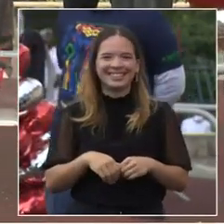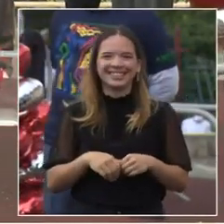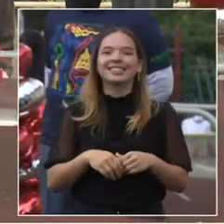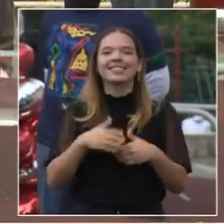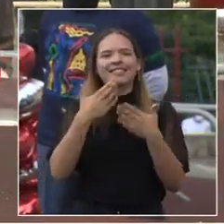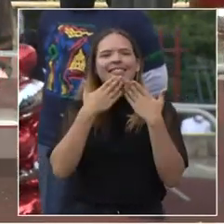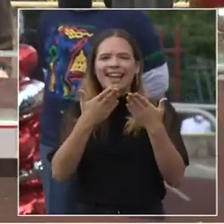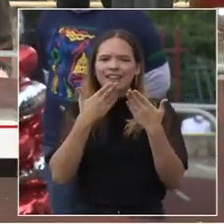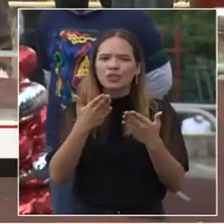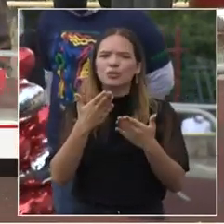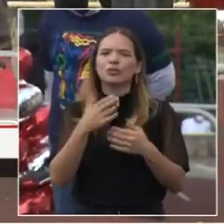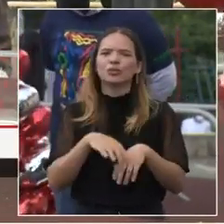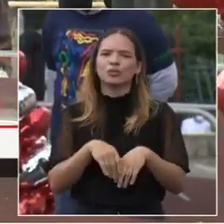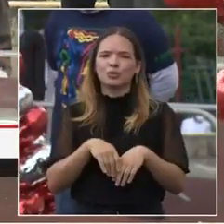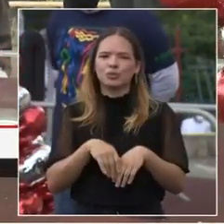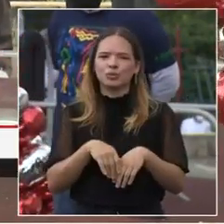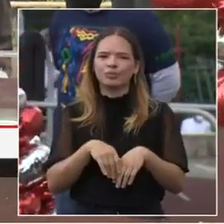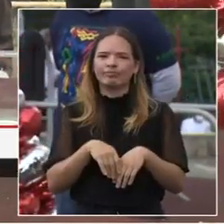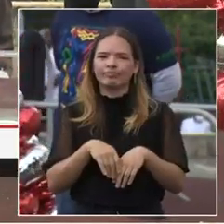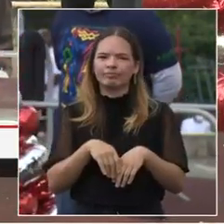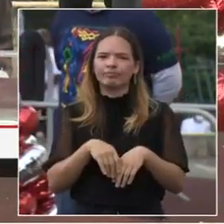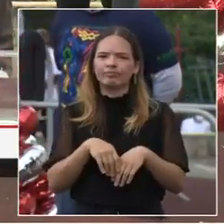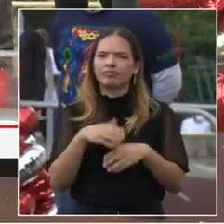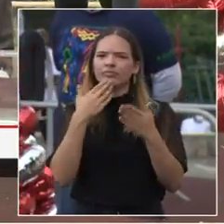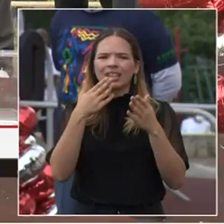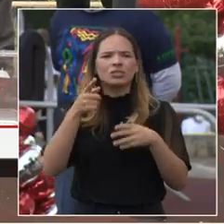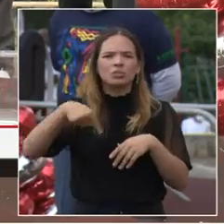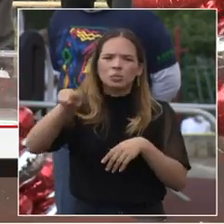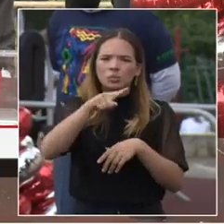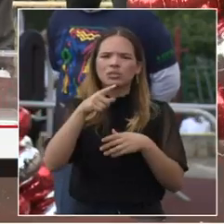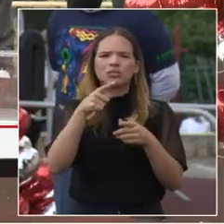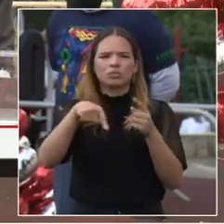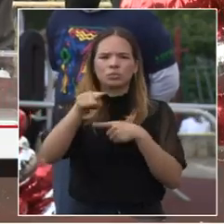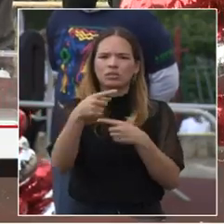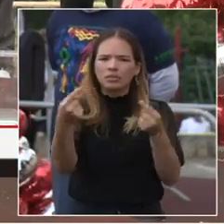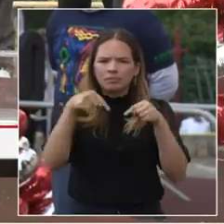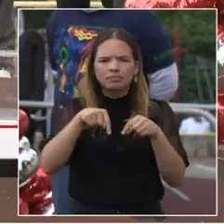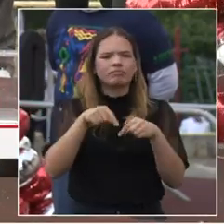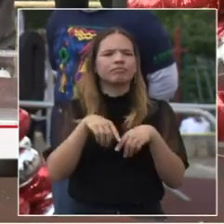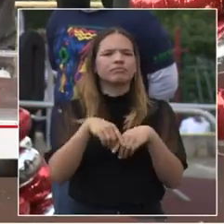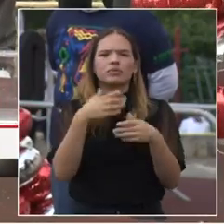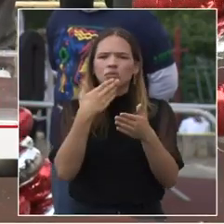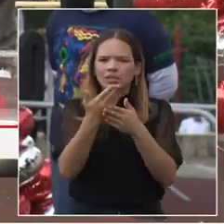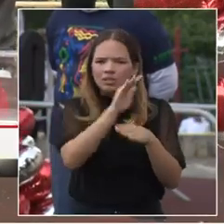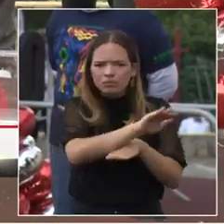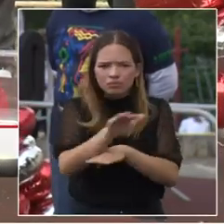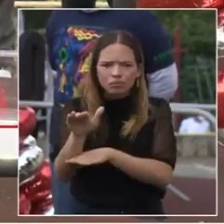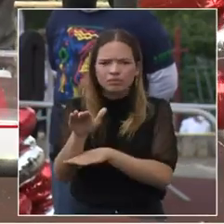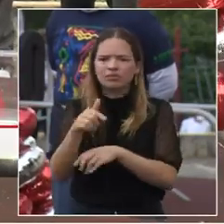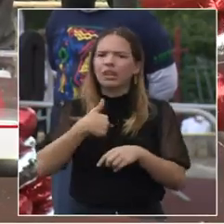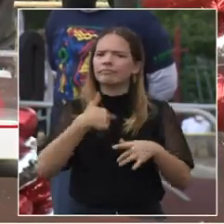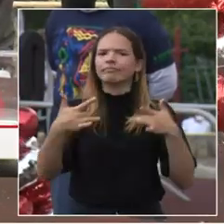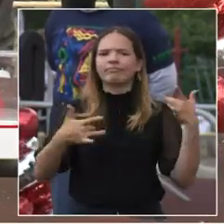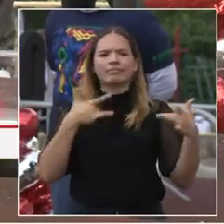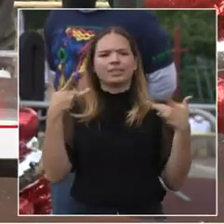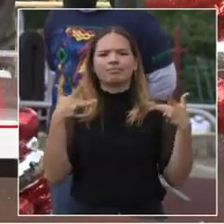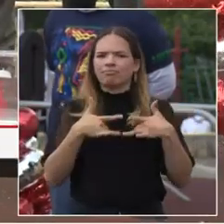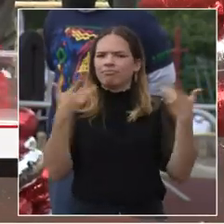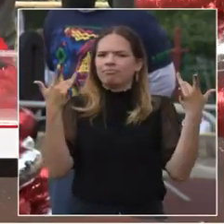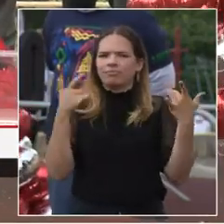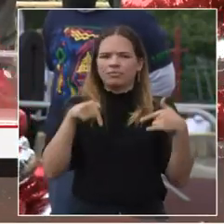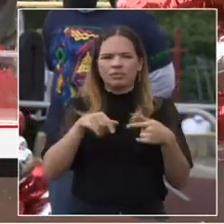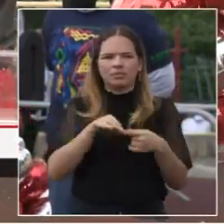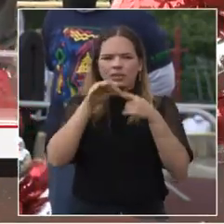Ronald and say good afternoon to everyone here today. We are so delighted to be here, especially to open